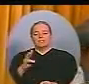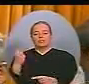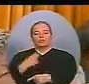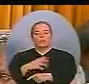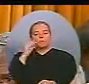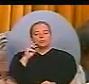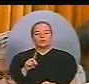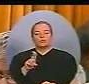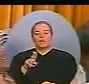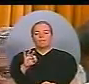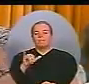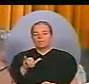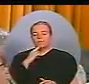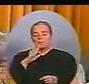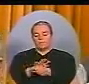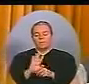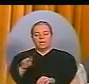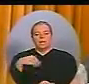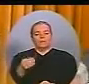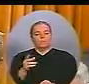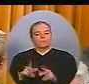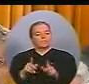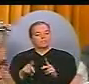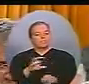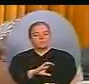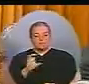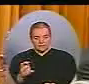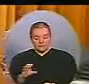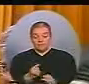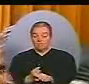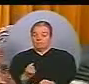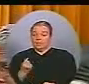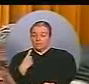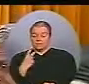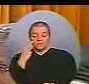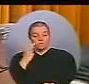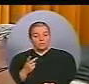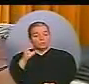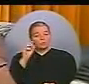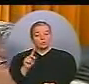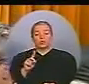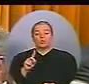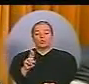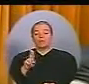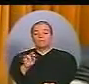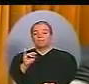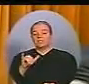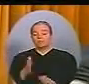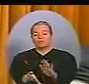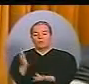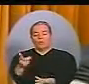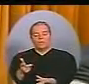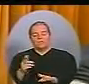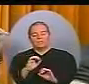famous summer tourist once again ducking and weaving from accountability. He gets asked a simple question by a reporter, have you paid back the money? And he runs